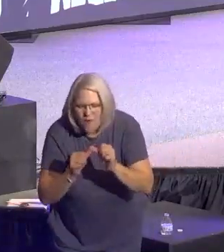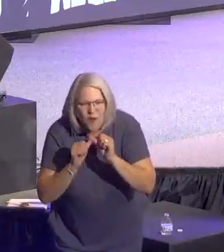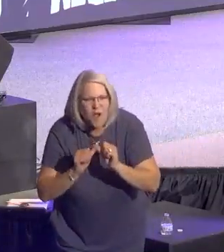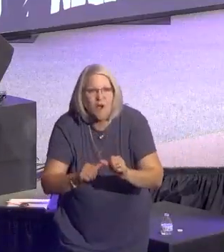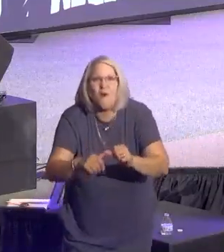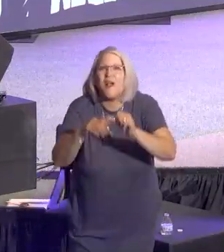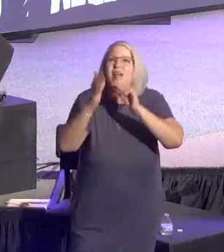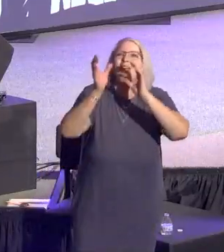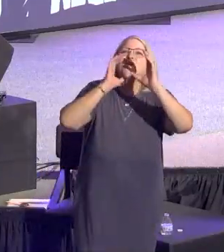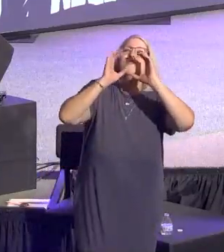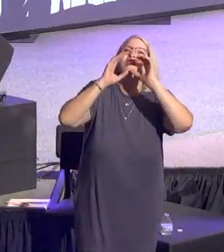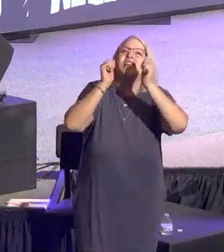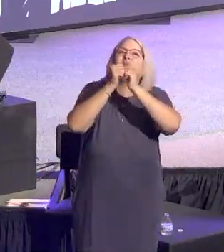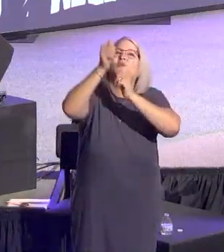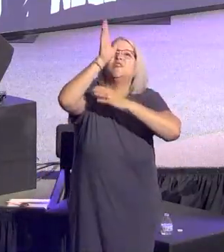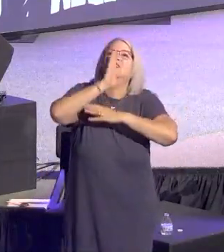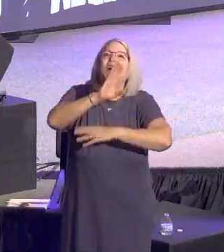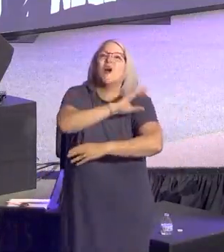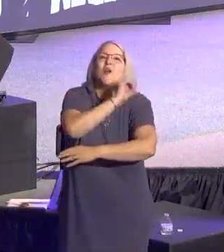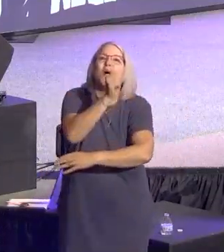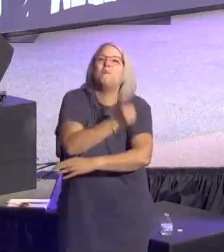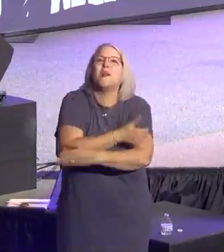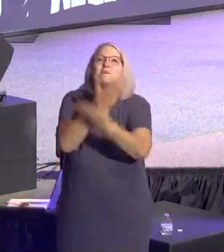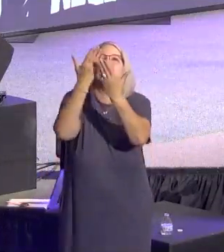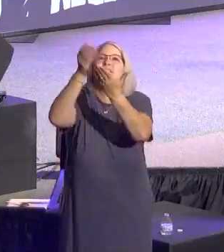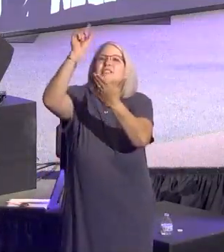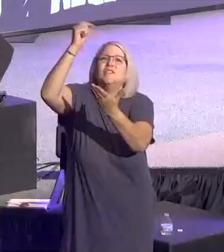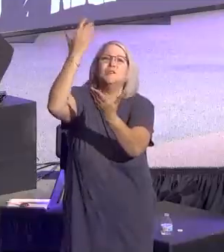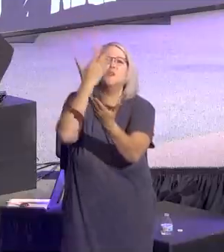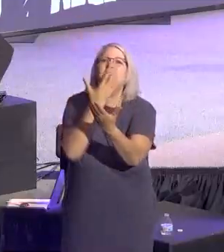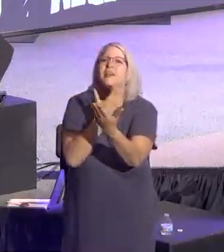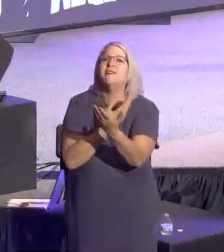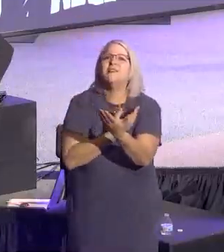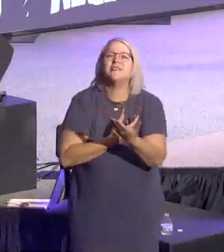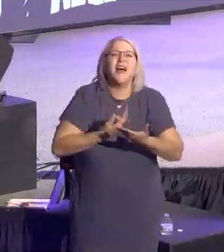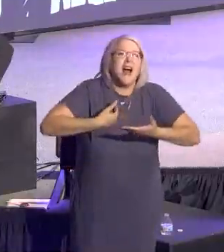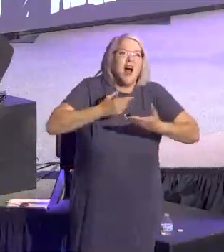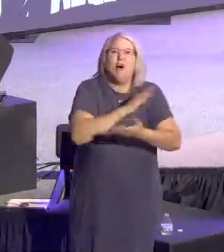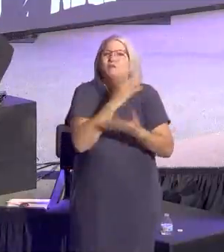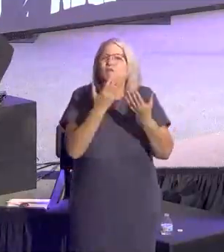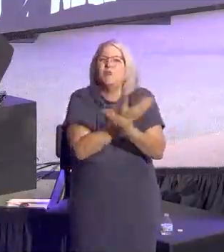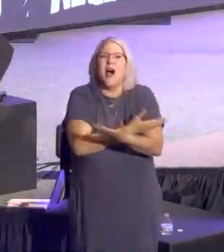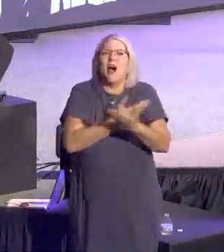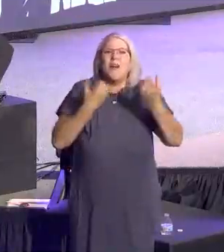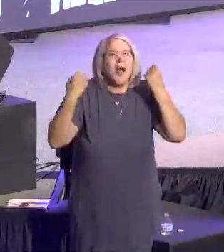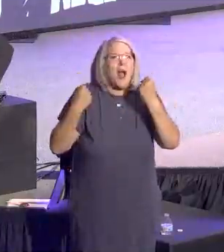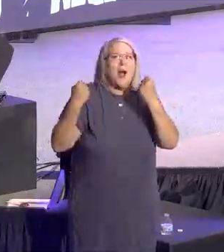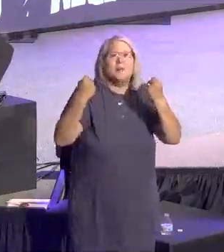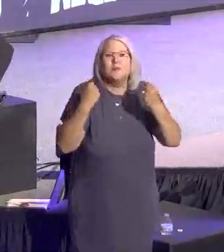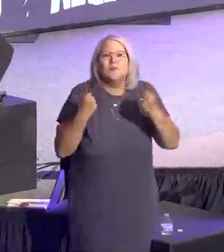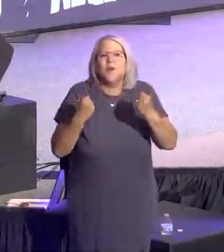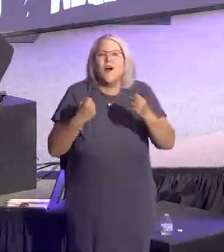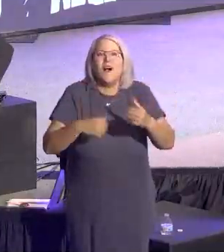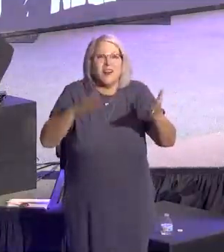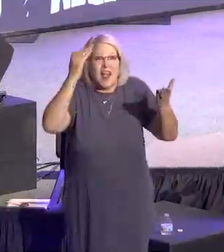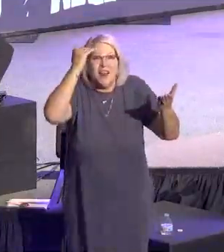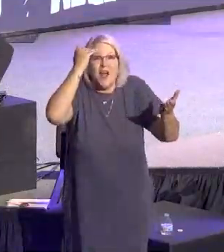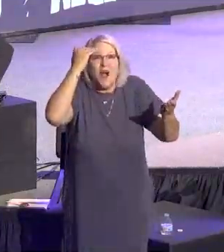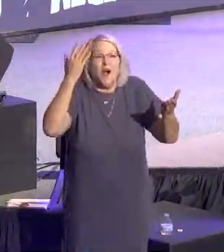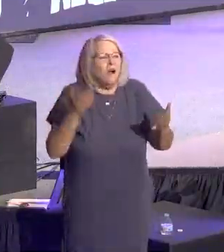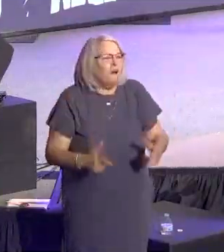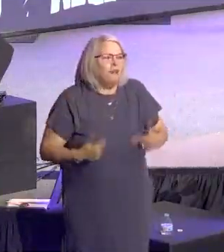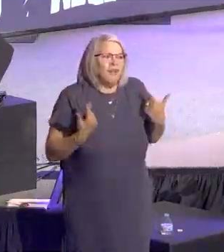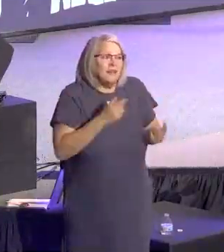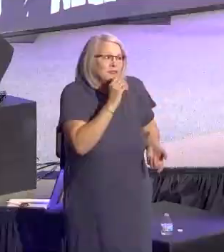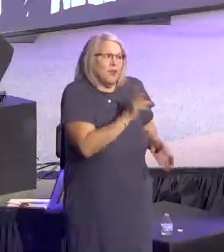with God Almighty, by his grace, I'm enabled, I'm empowered, I'm struck with the realization that, yeah, life might not